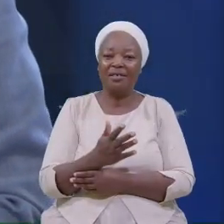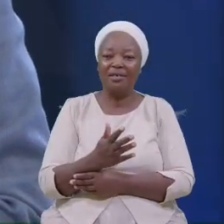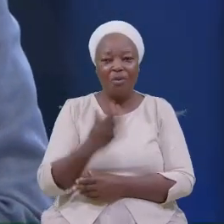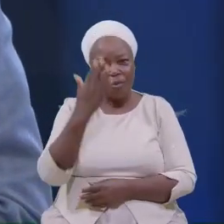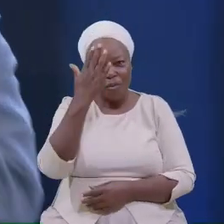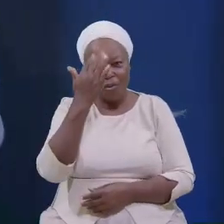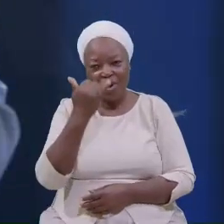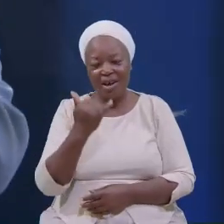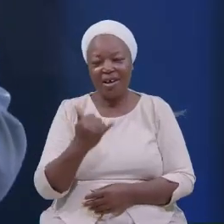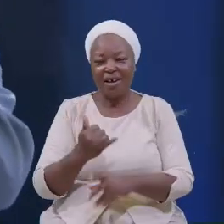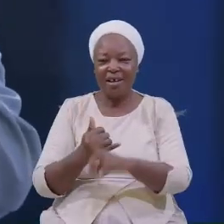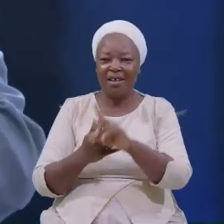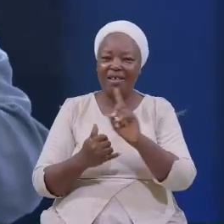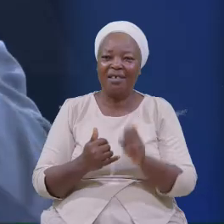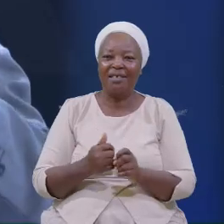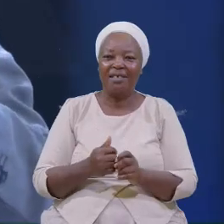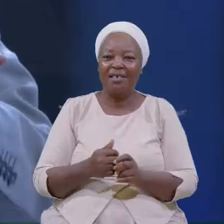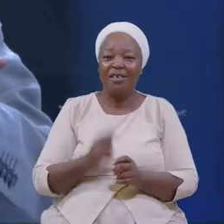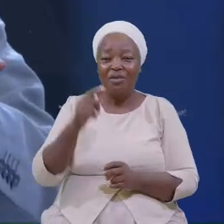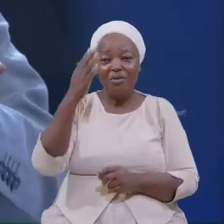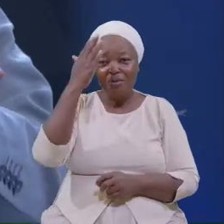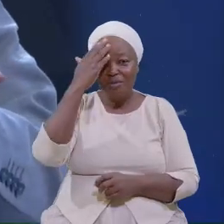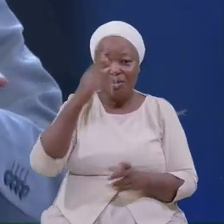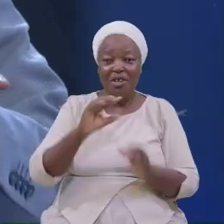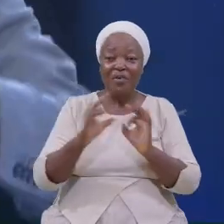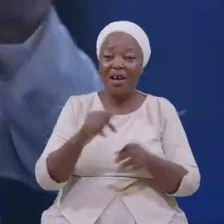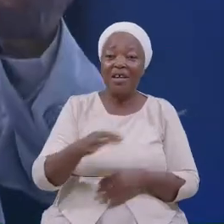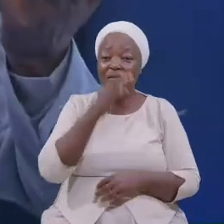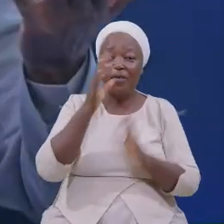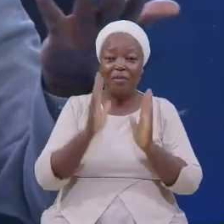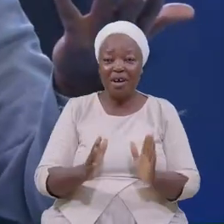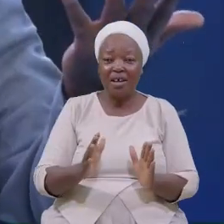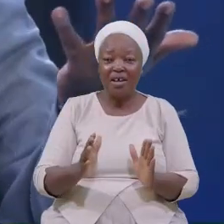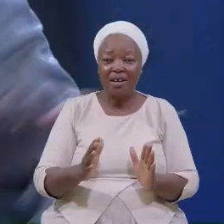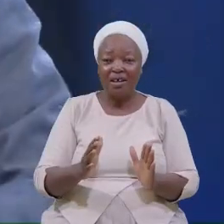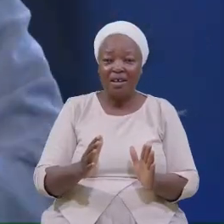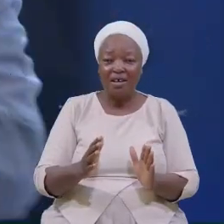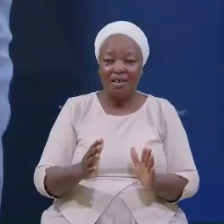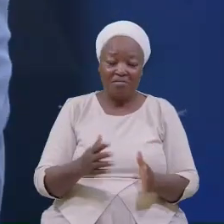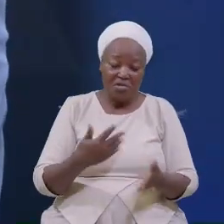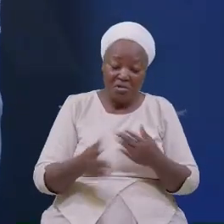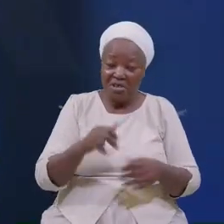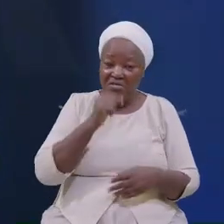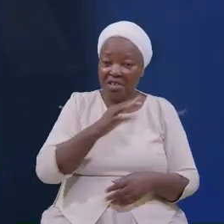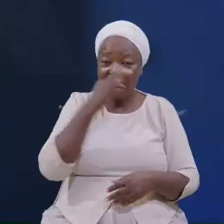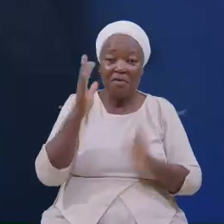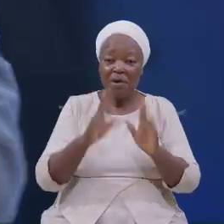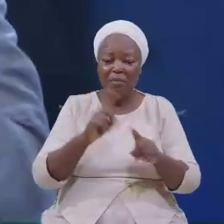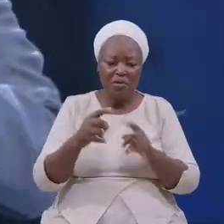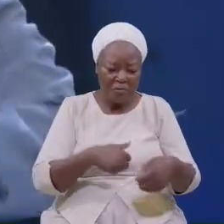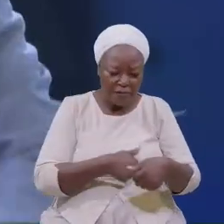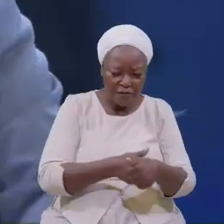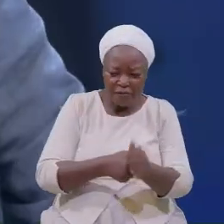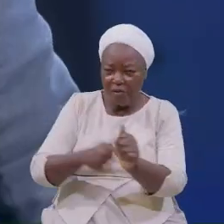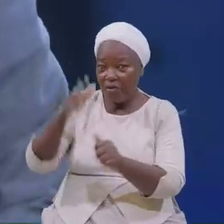Why? You know, if you are a farmer, even if you are not a farmer, if you follow daddy to